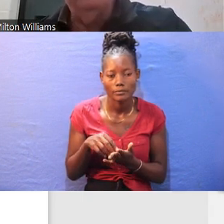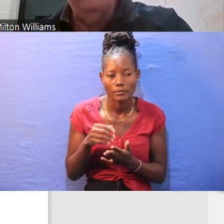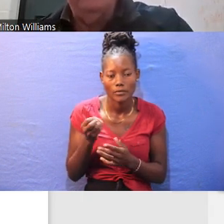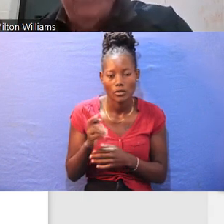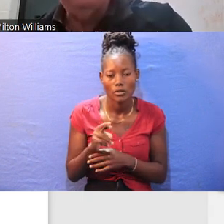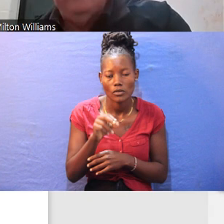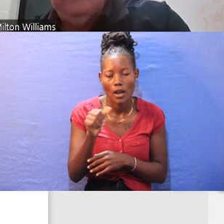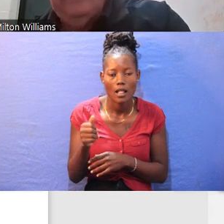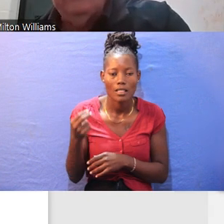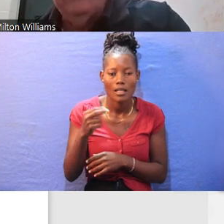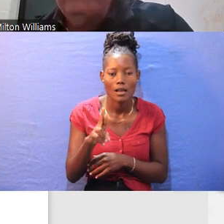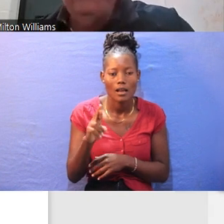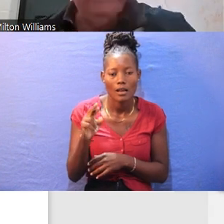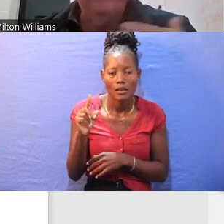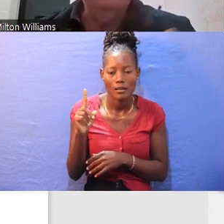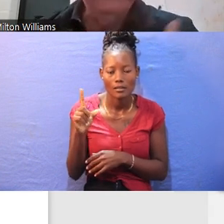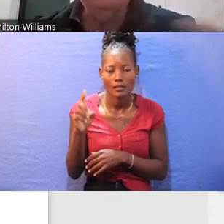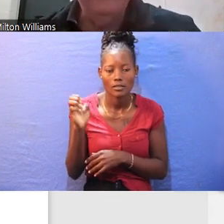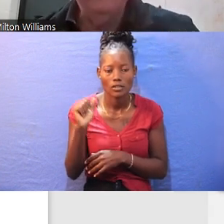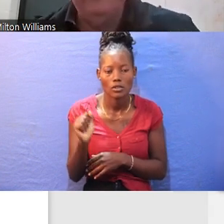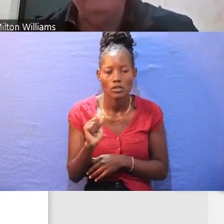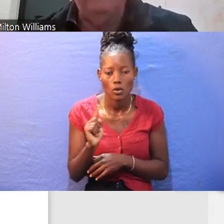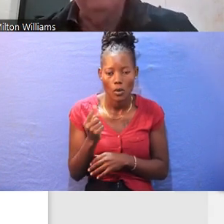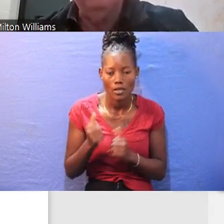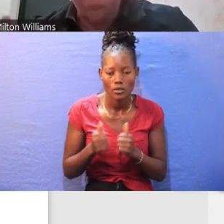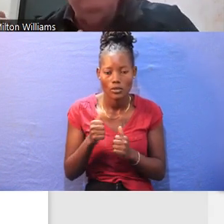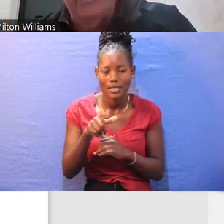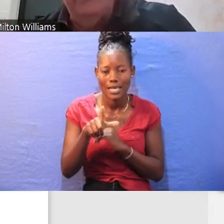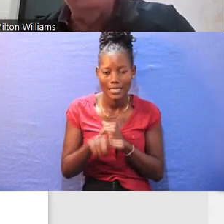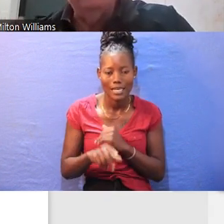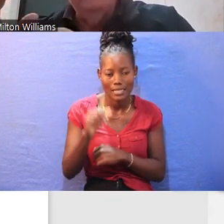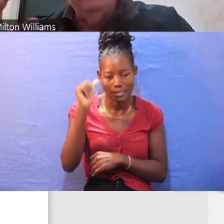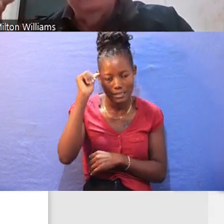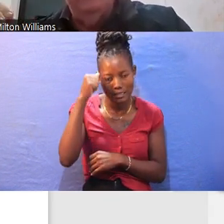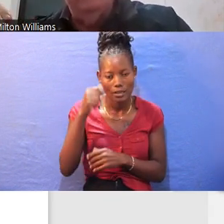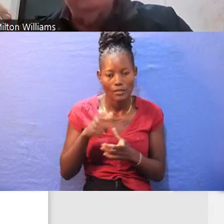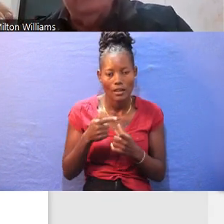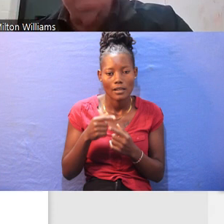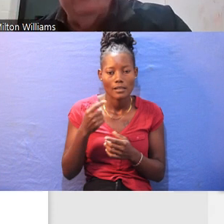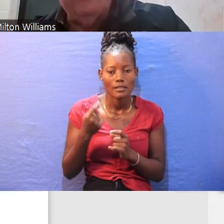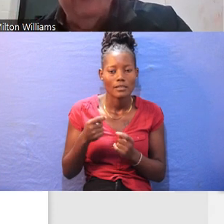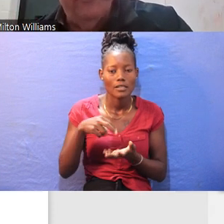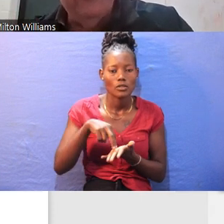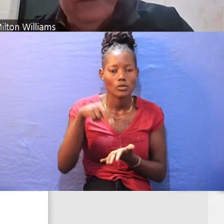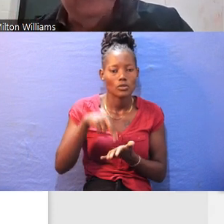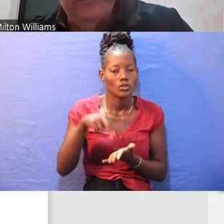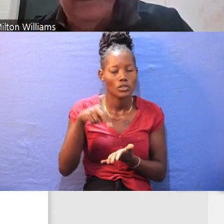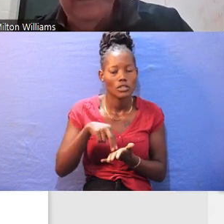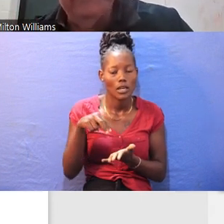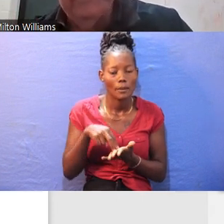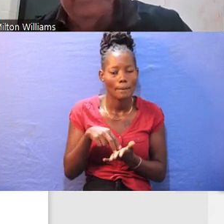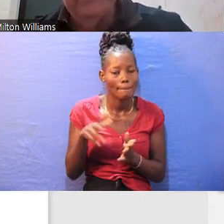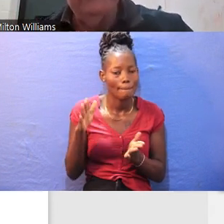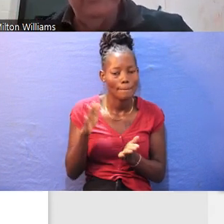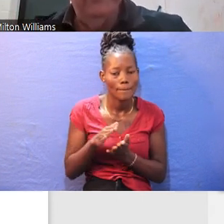The ones that are less elite tend not to be able to jump quite as far because they do not deliver as much force into the